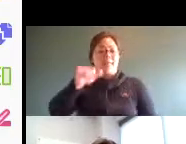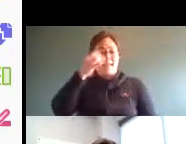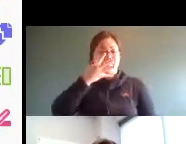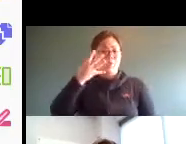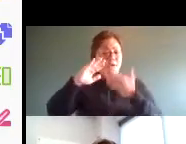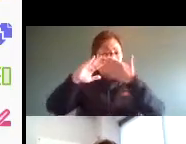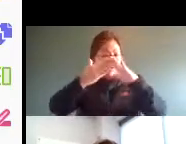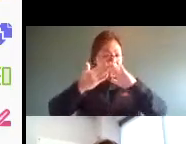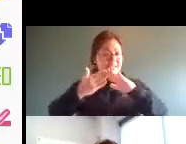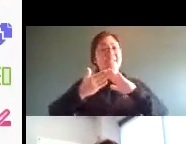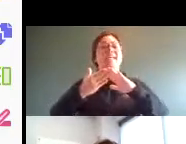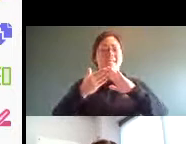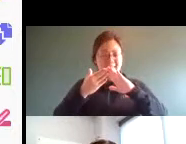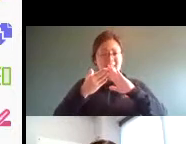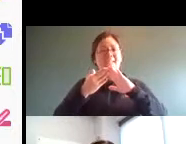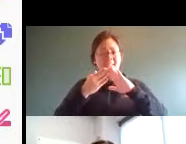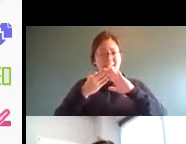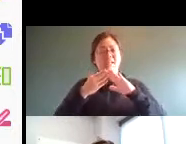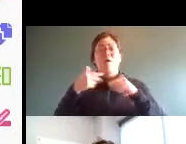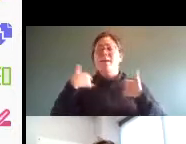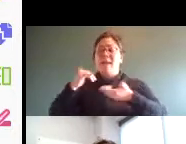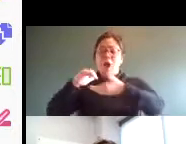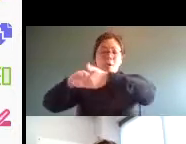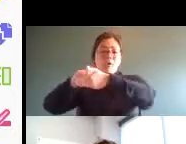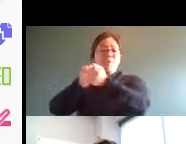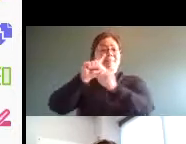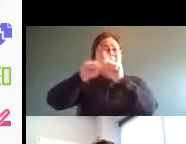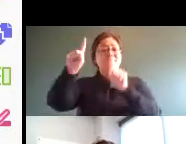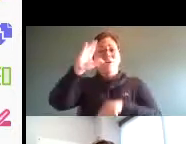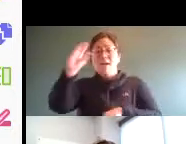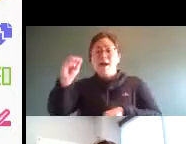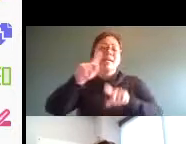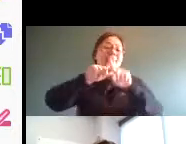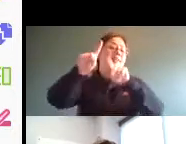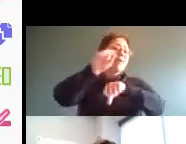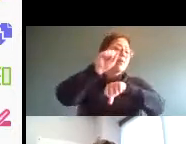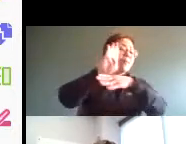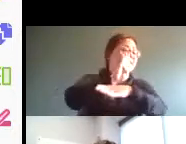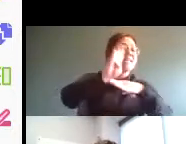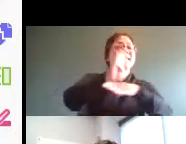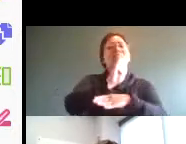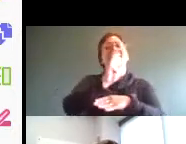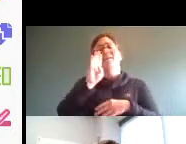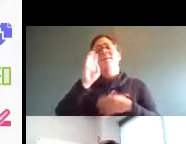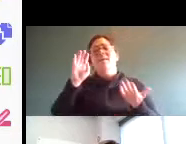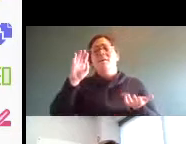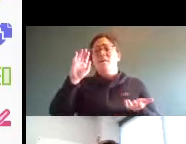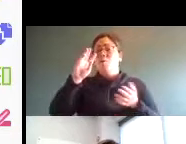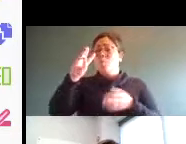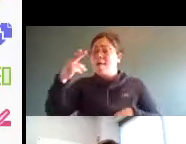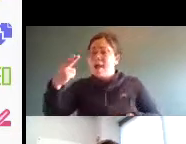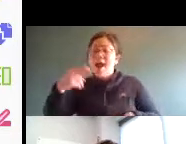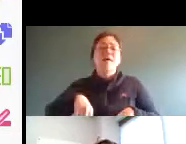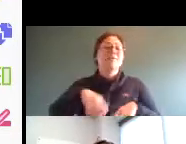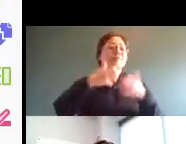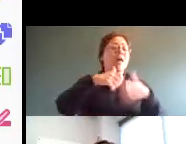community as we've partnered with different employers within our own Action warehouse. And something that we